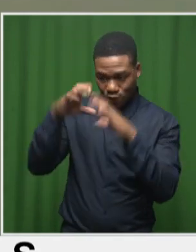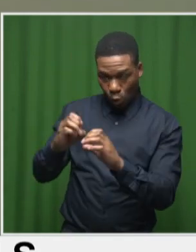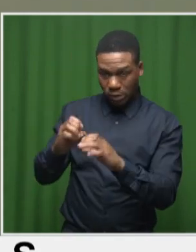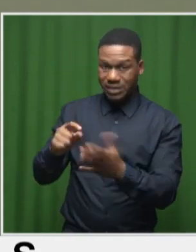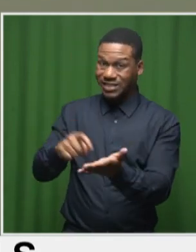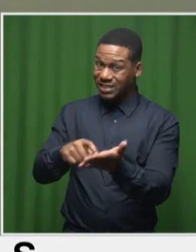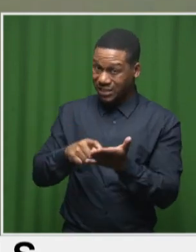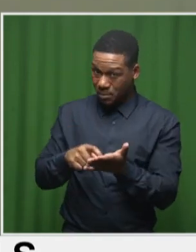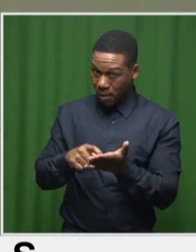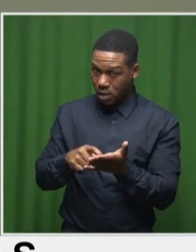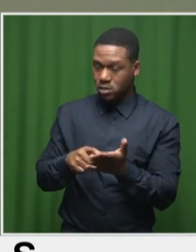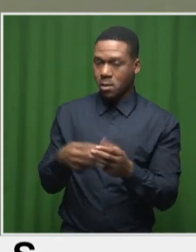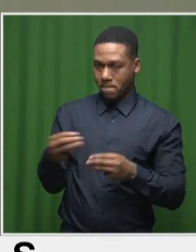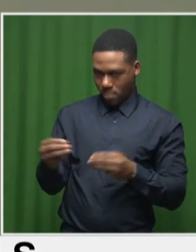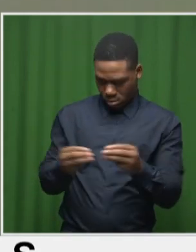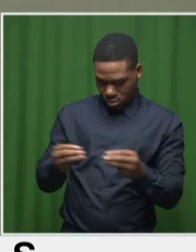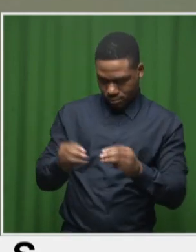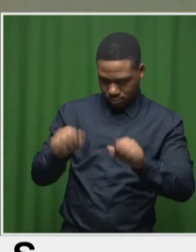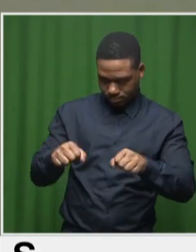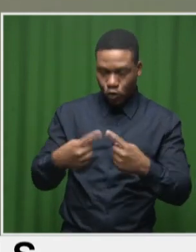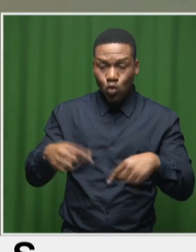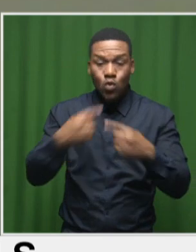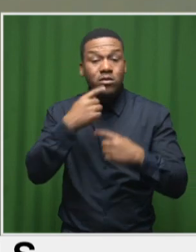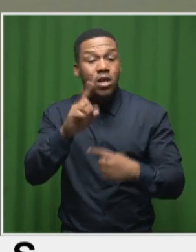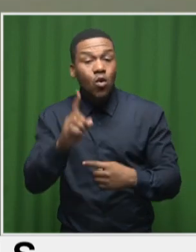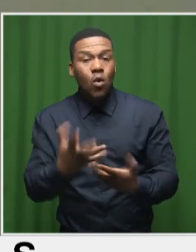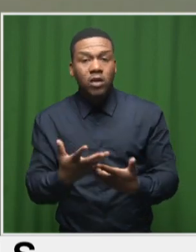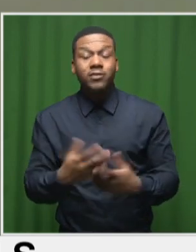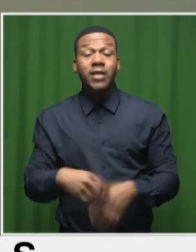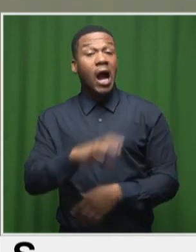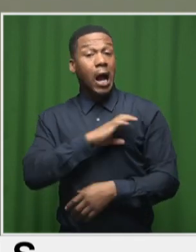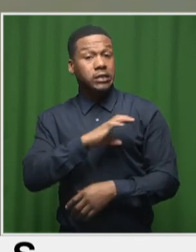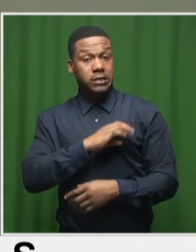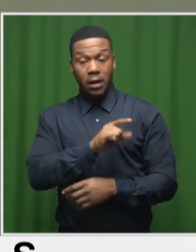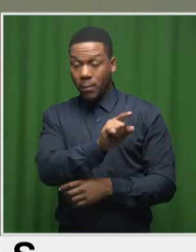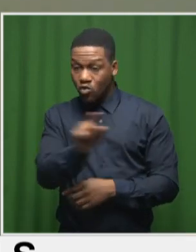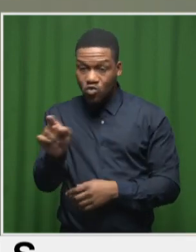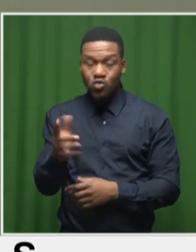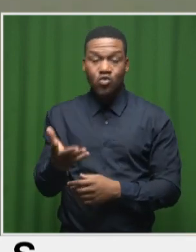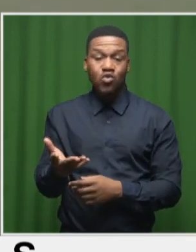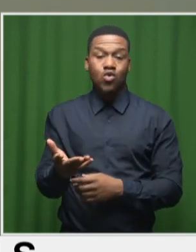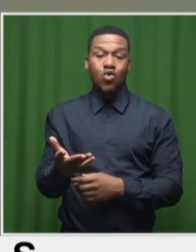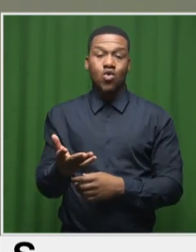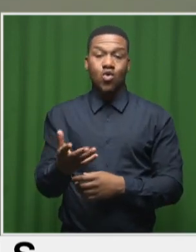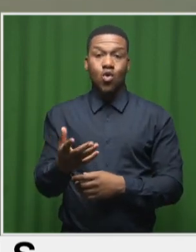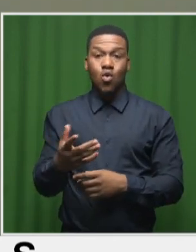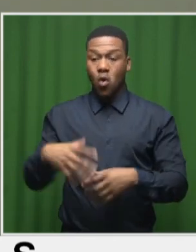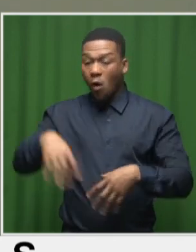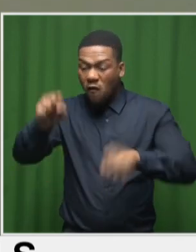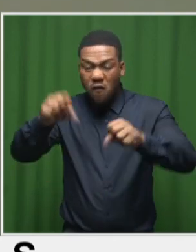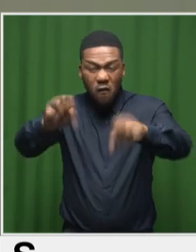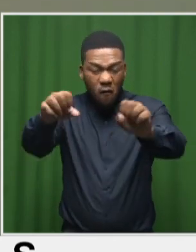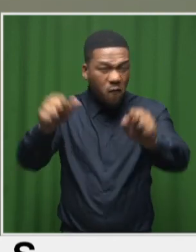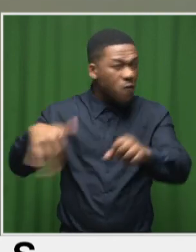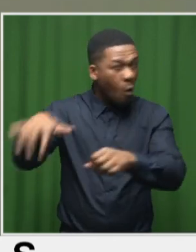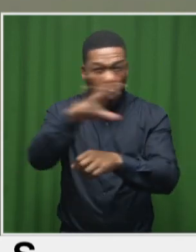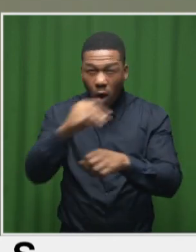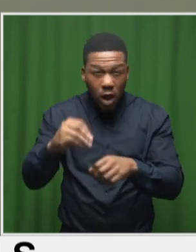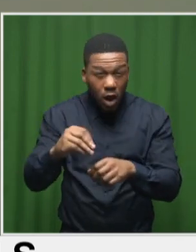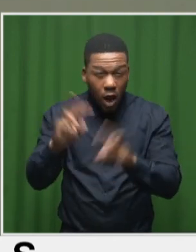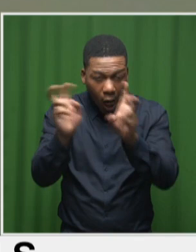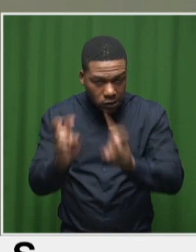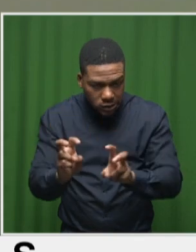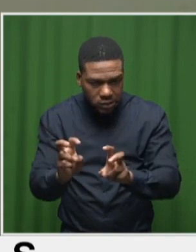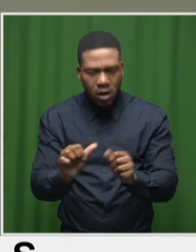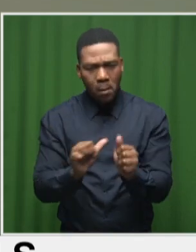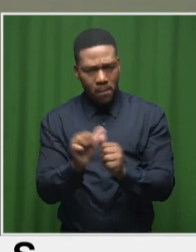it basically is to say to customers, other than us having to, switch off your electricity altogether, let's rather